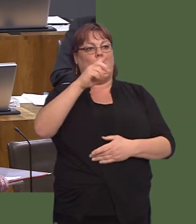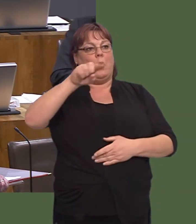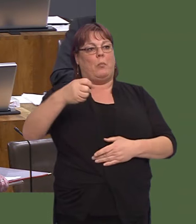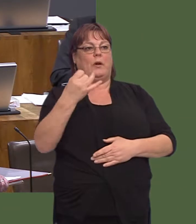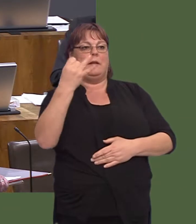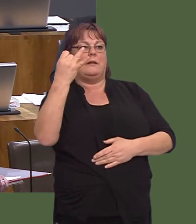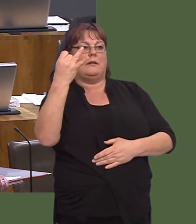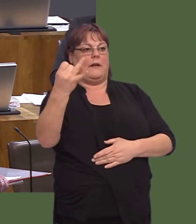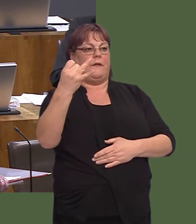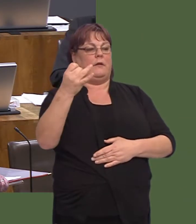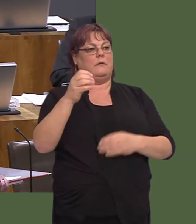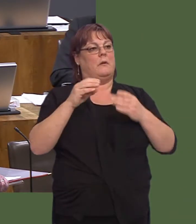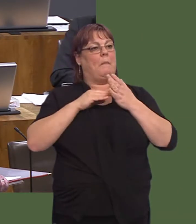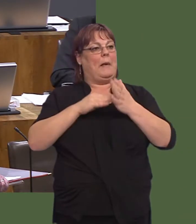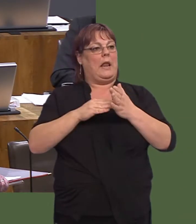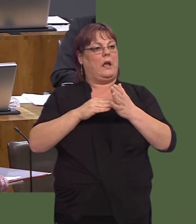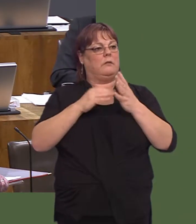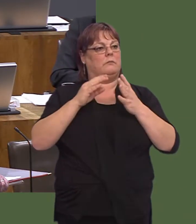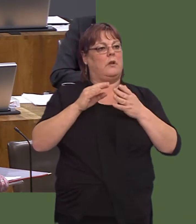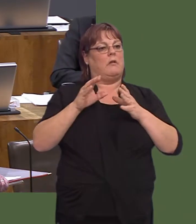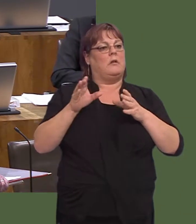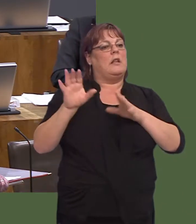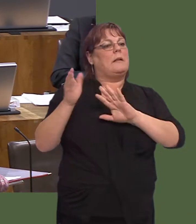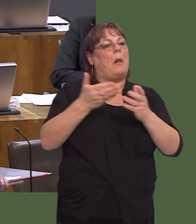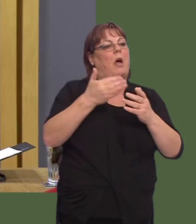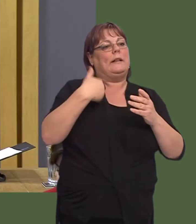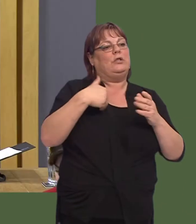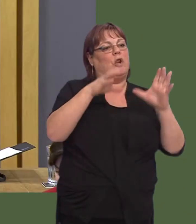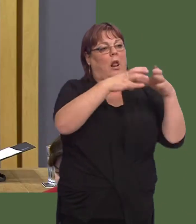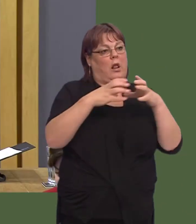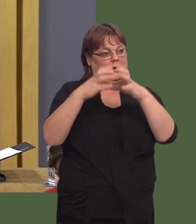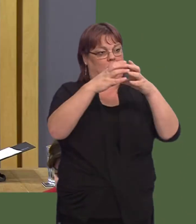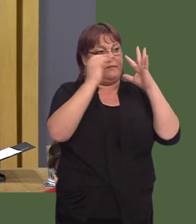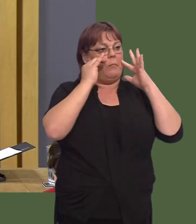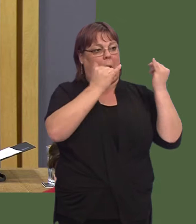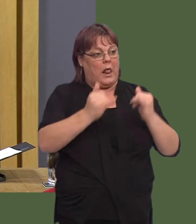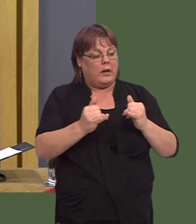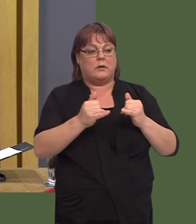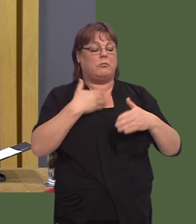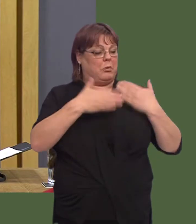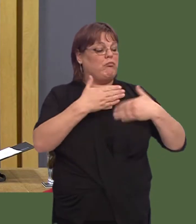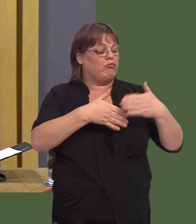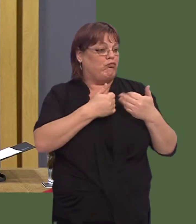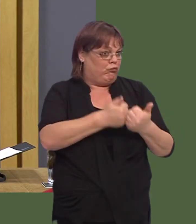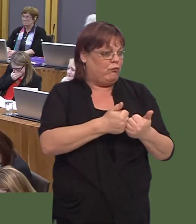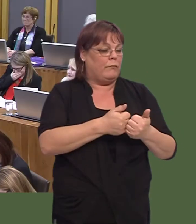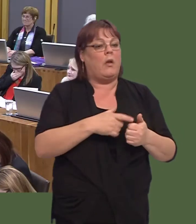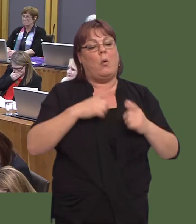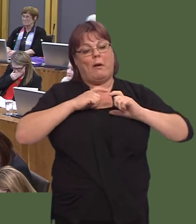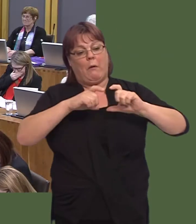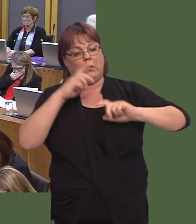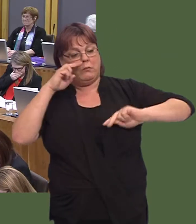million supply cluster project, has been extremely positive. Arrangements are in place to closely monitor and evaluate the initiative,